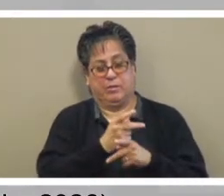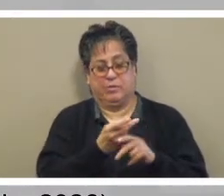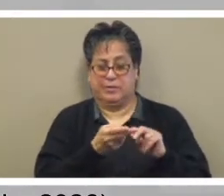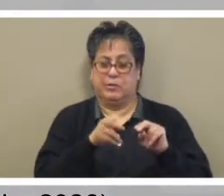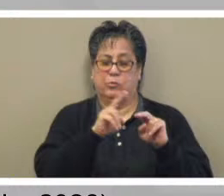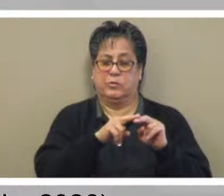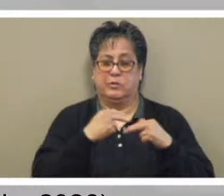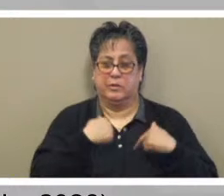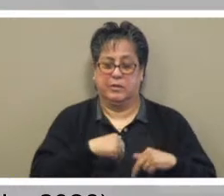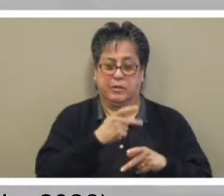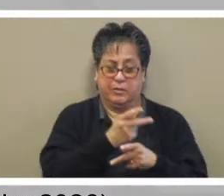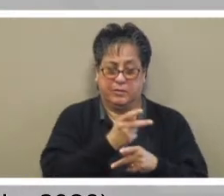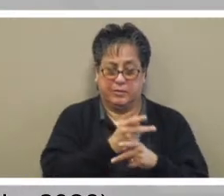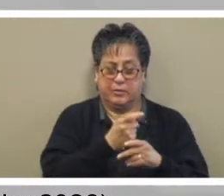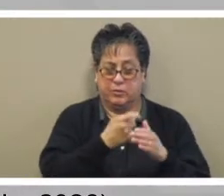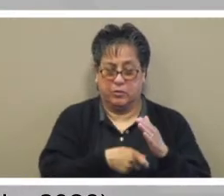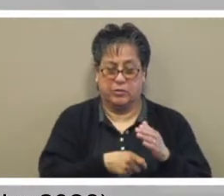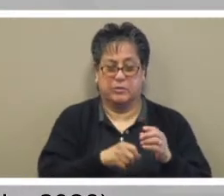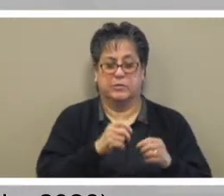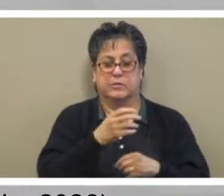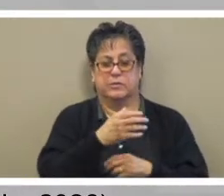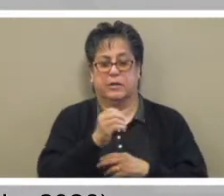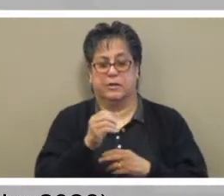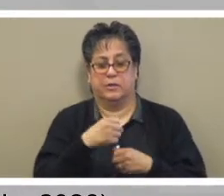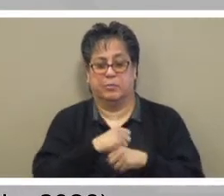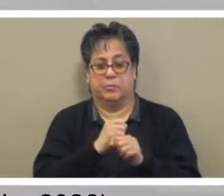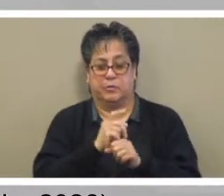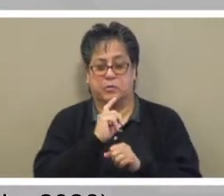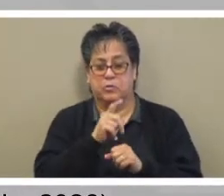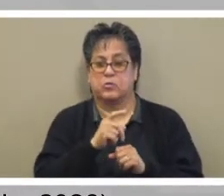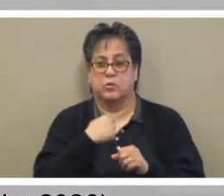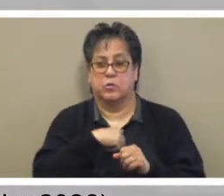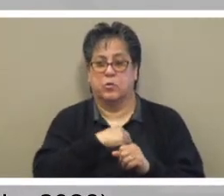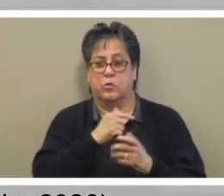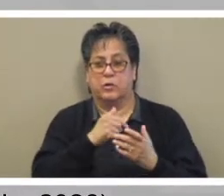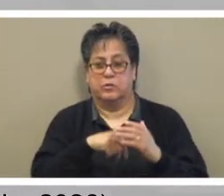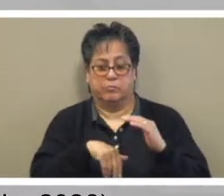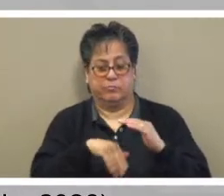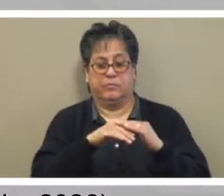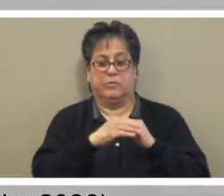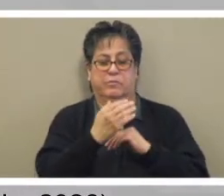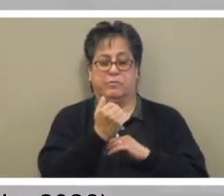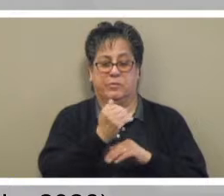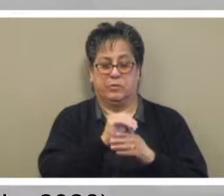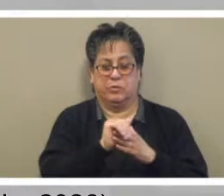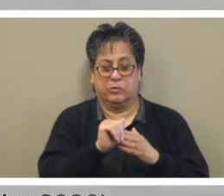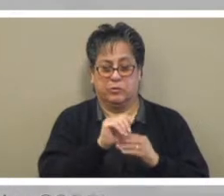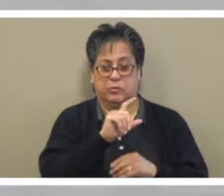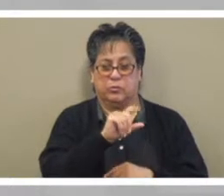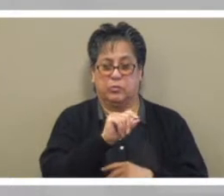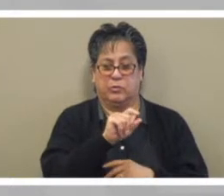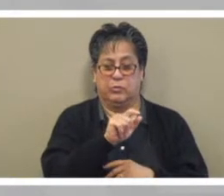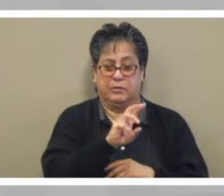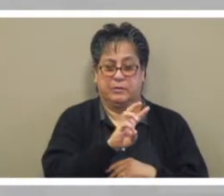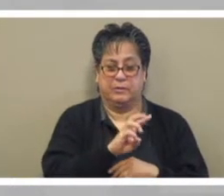healthcare costs, as well as ensuring that we're reaching that $15 by 2026.